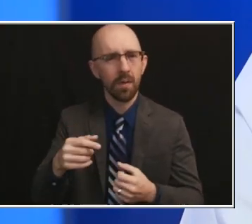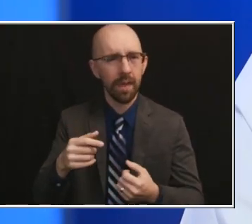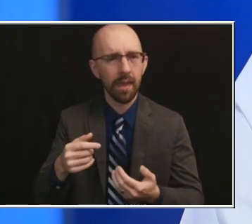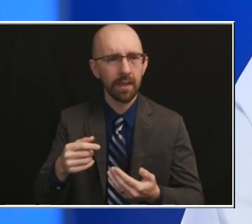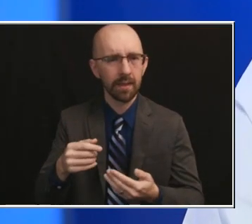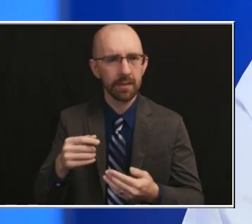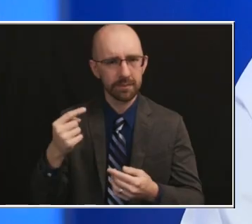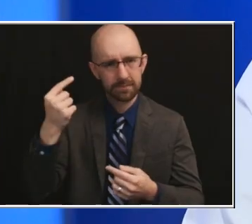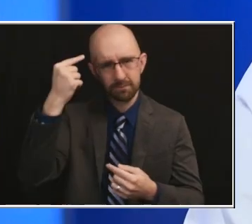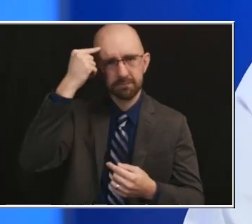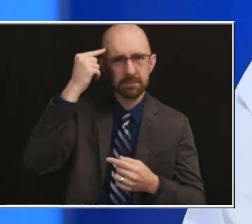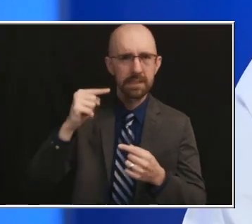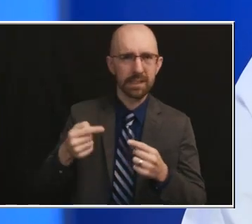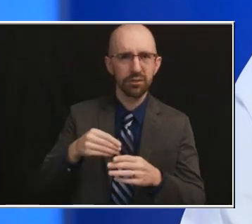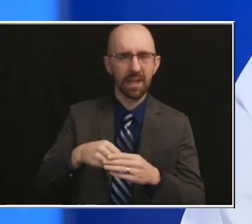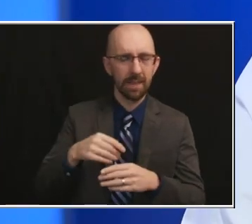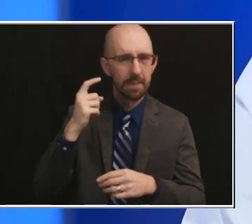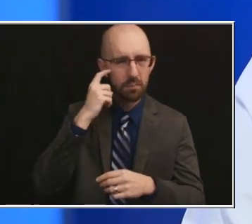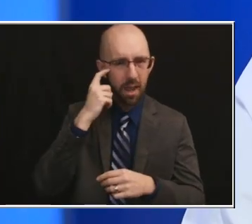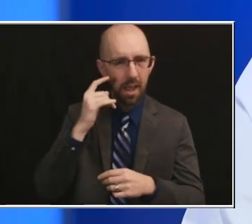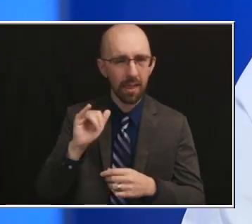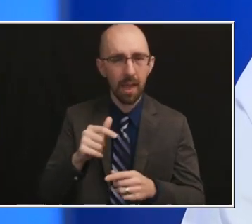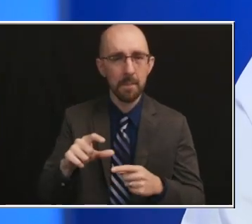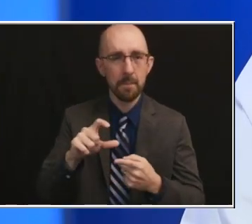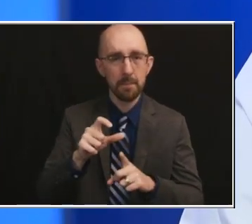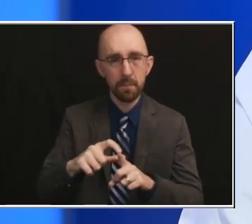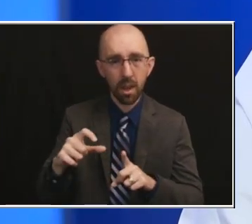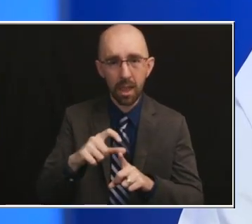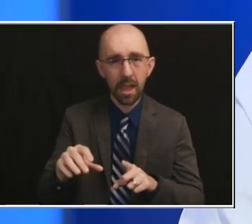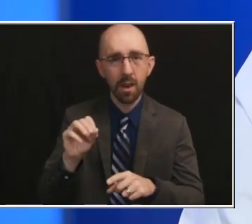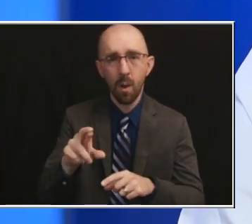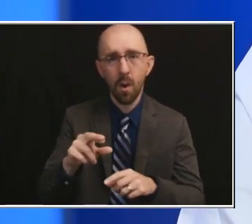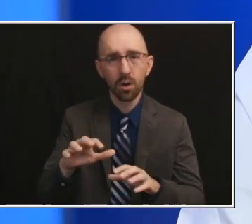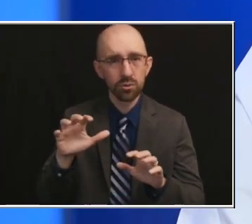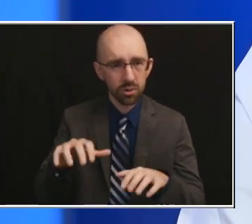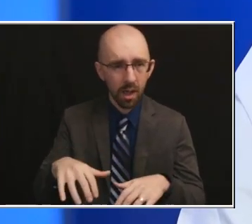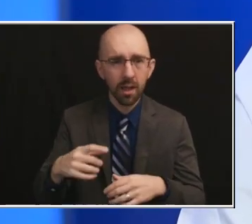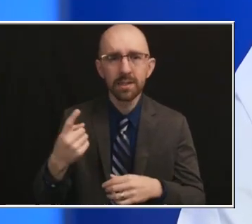like a bullet or a shrapnel, or bleeding in the brain. But